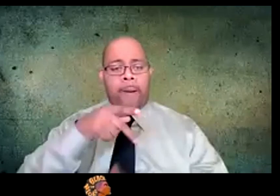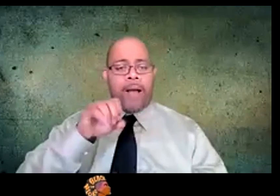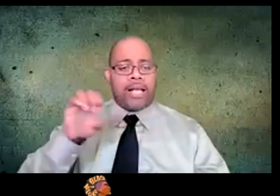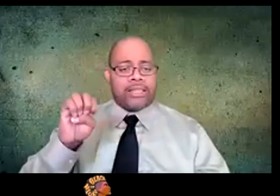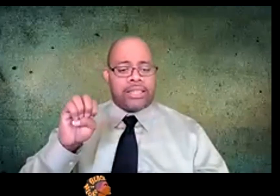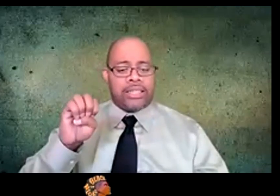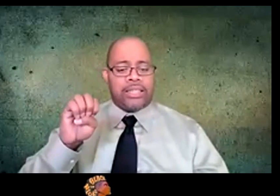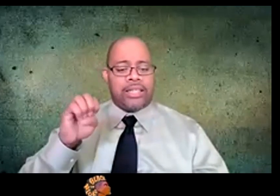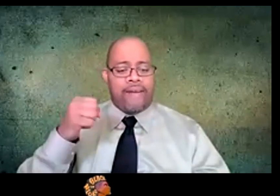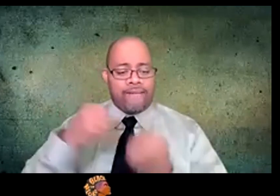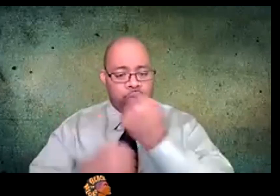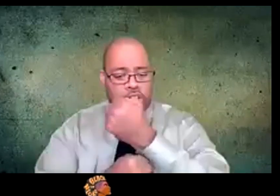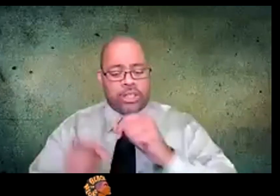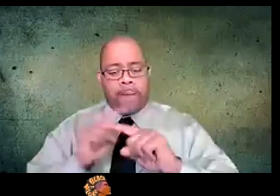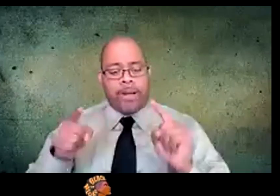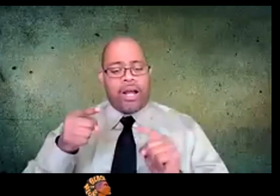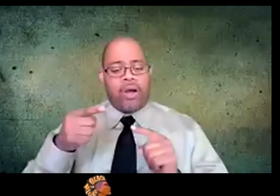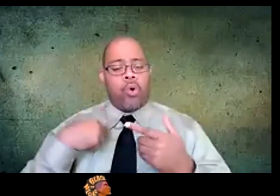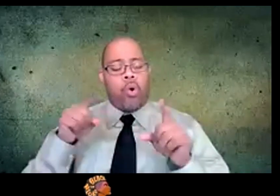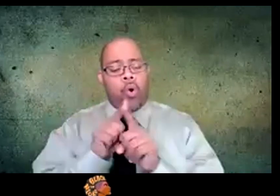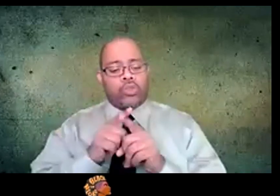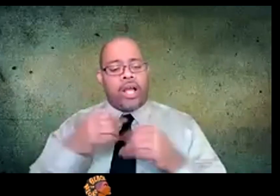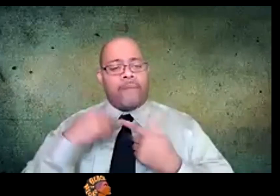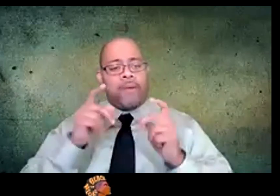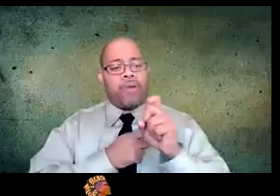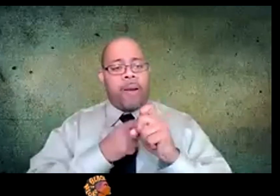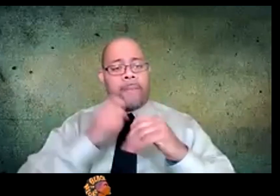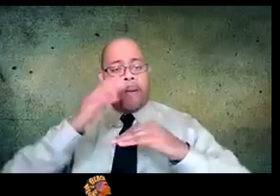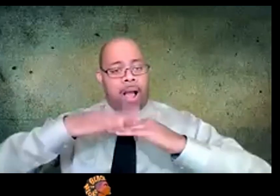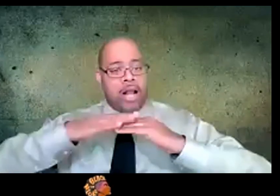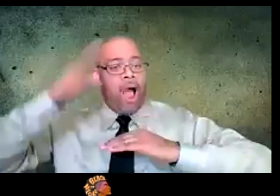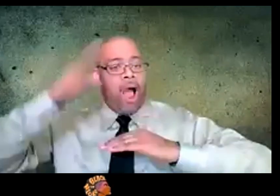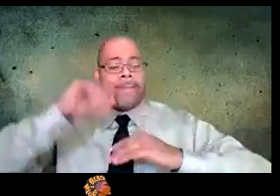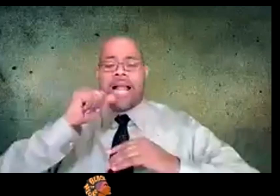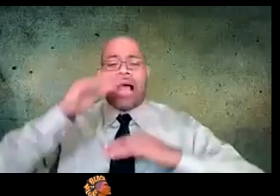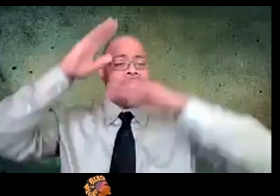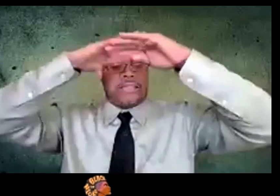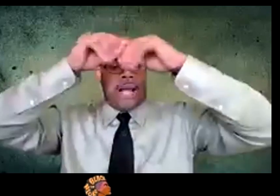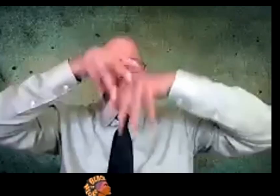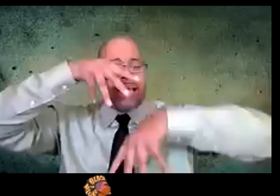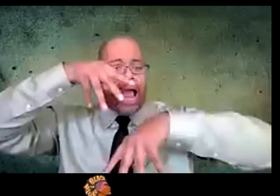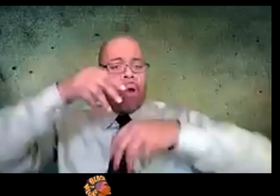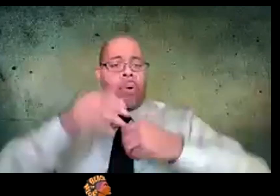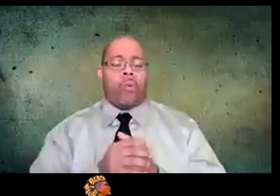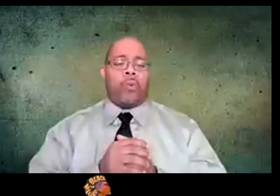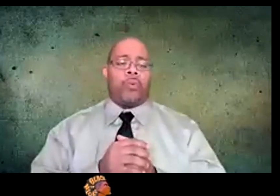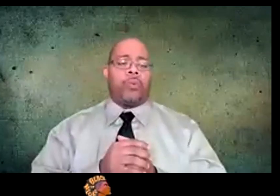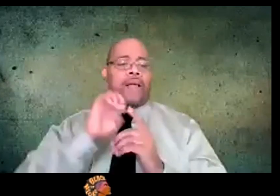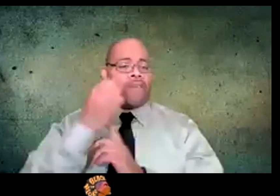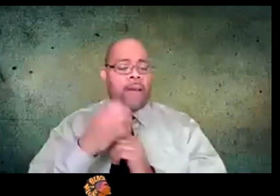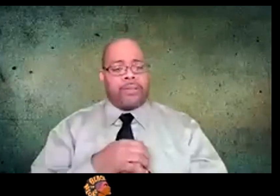Foundation, but we also have folks from the bottom up, right? It's not a top-down